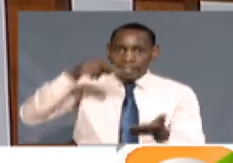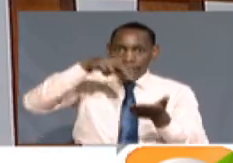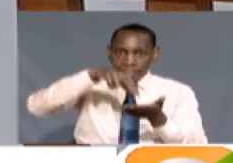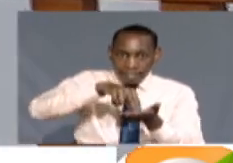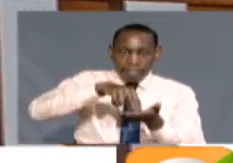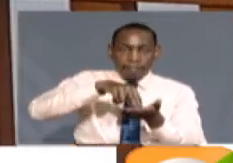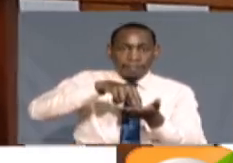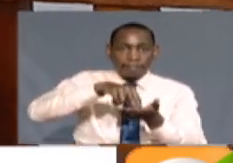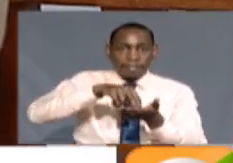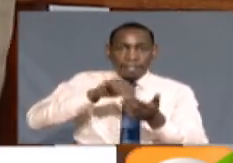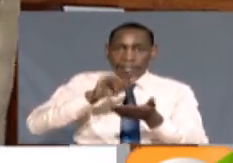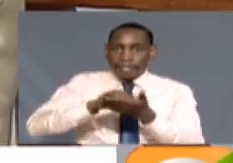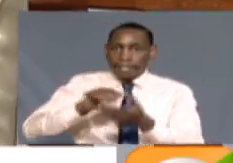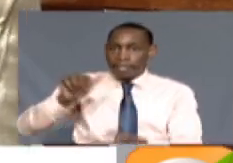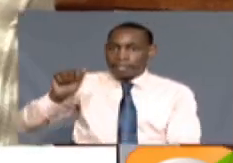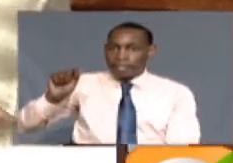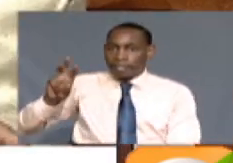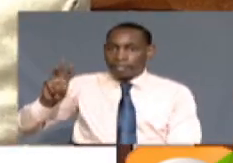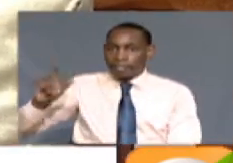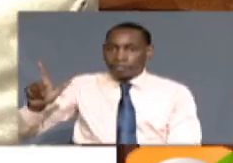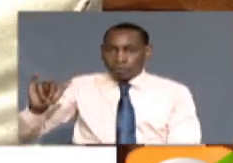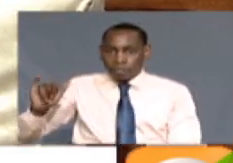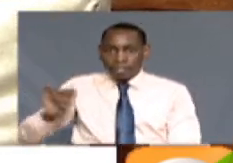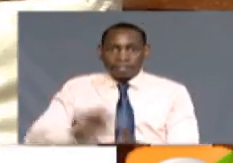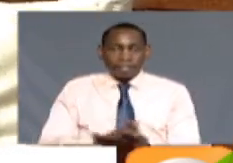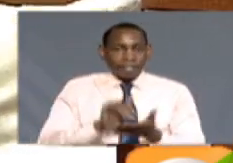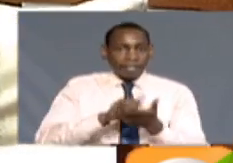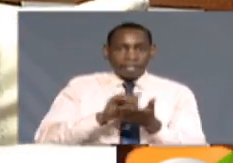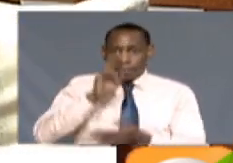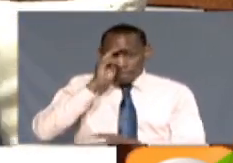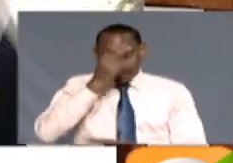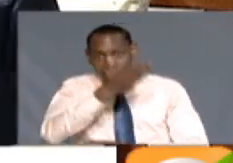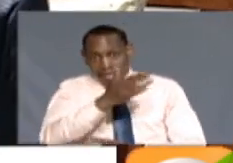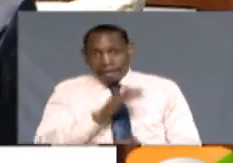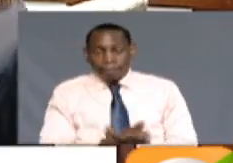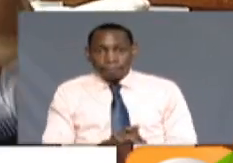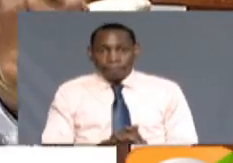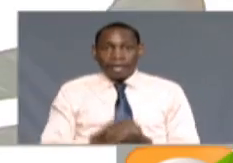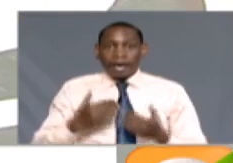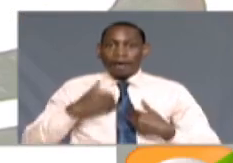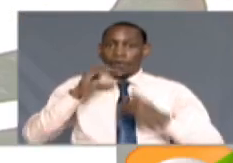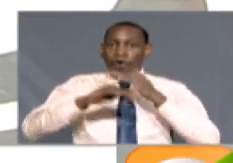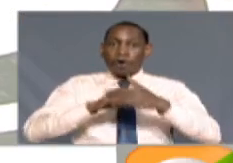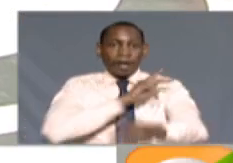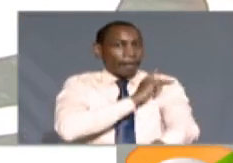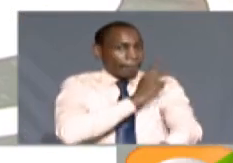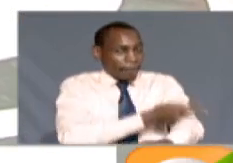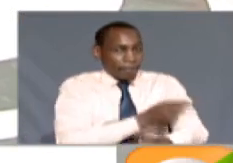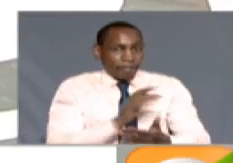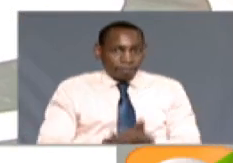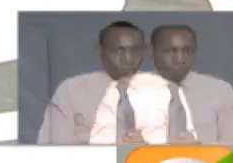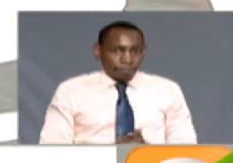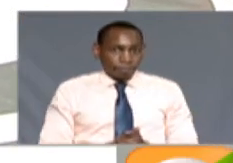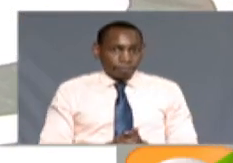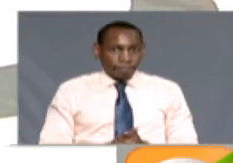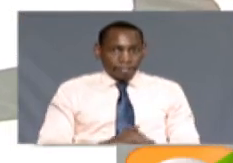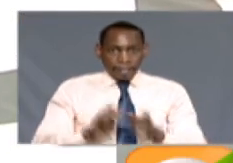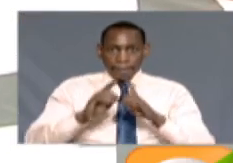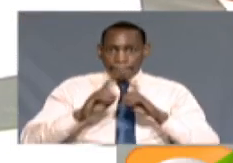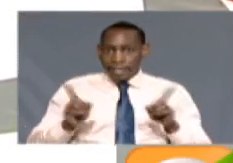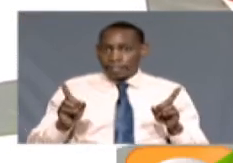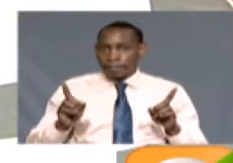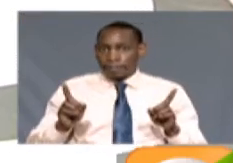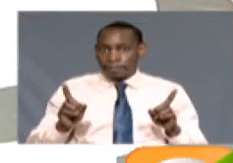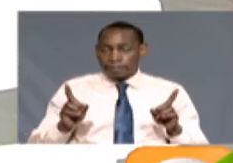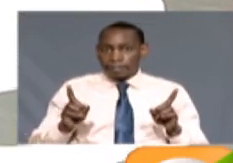say, these are Atwoli here, where are police officers? Can you, you know, he has all those powers. Yes. Yeah. But that,